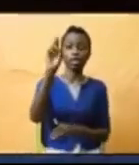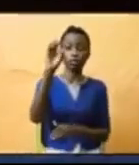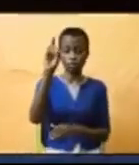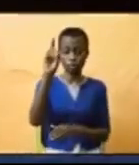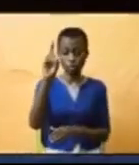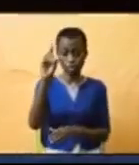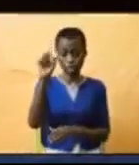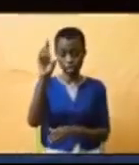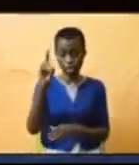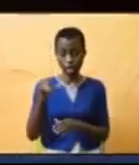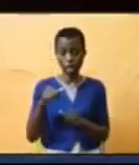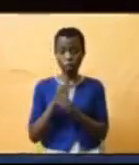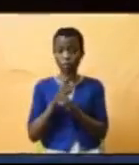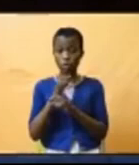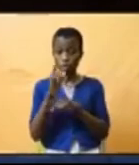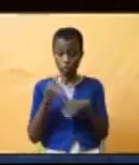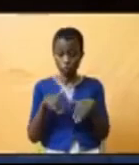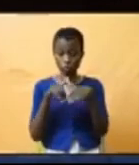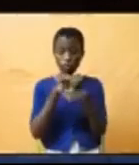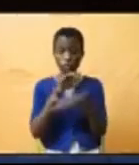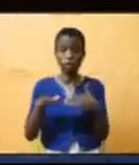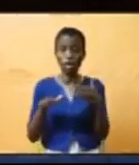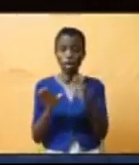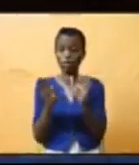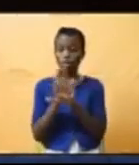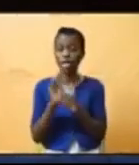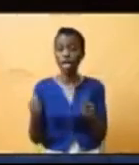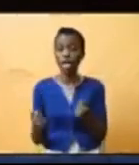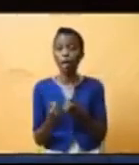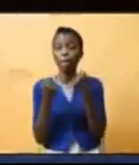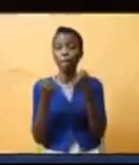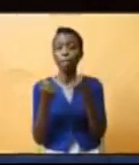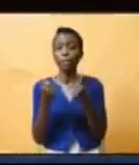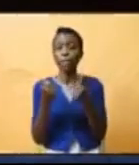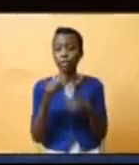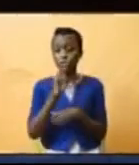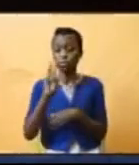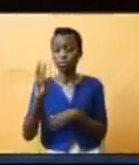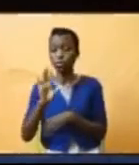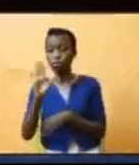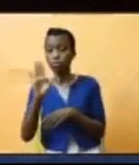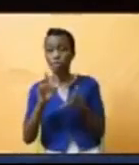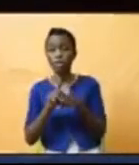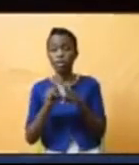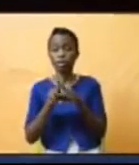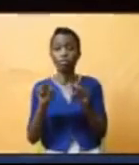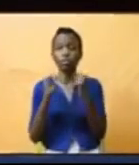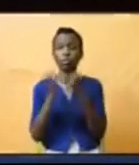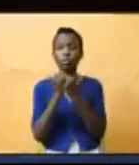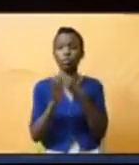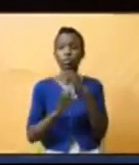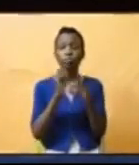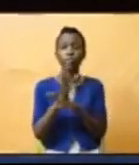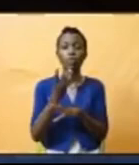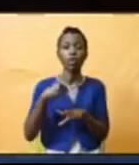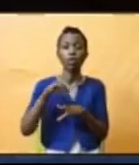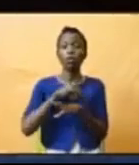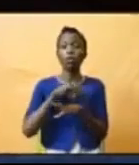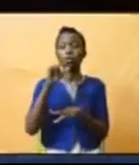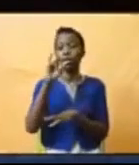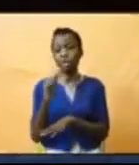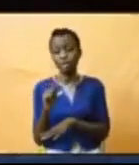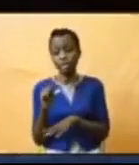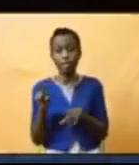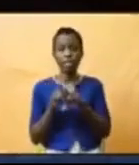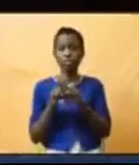follow all of the happenings on their website as well as on social media. They are on Instagram,